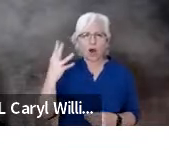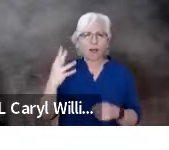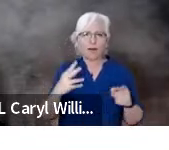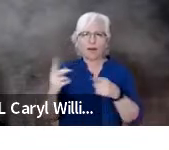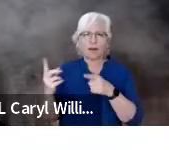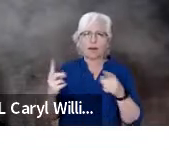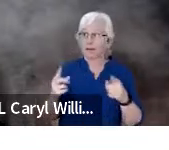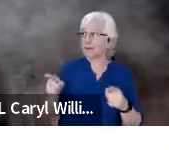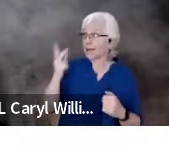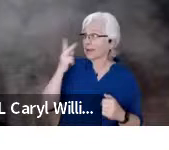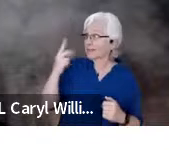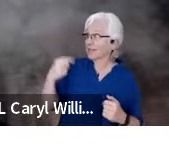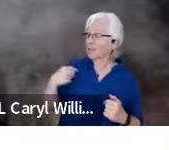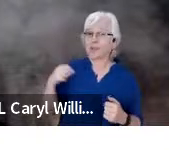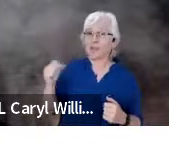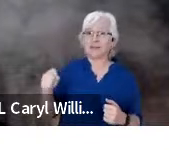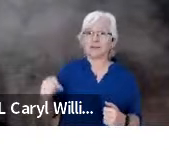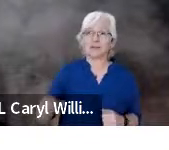is.